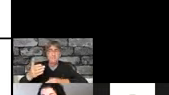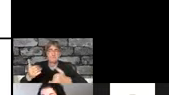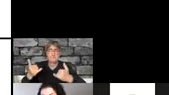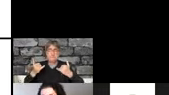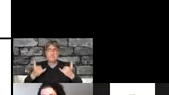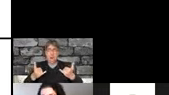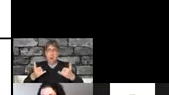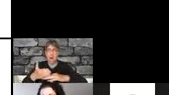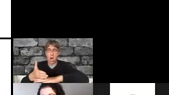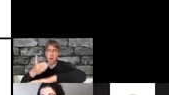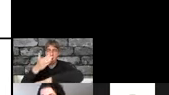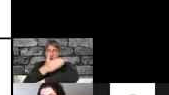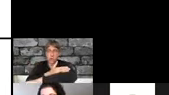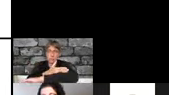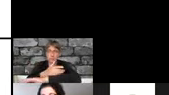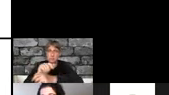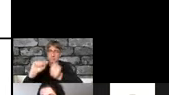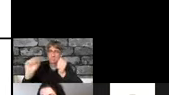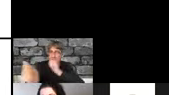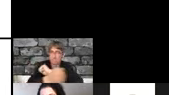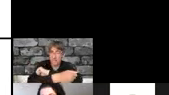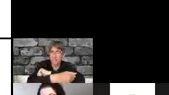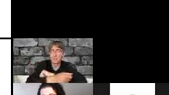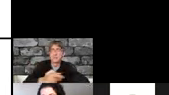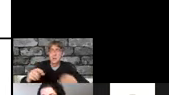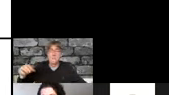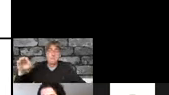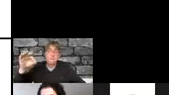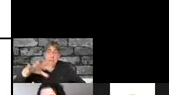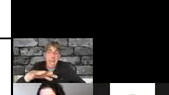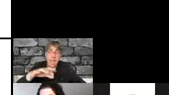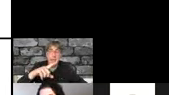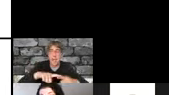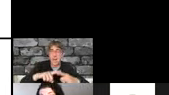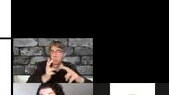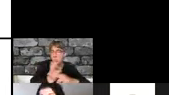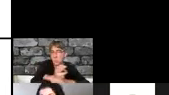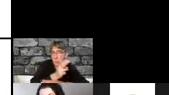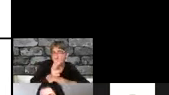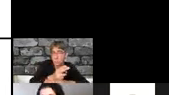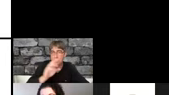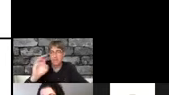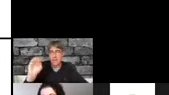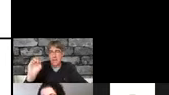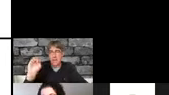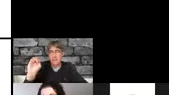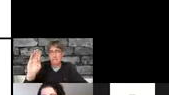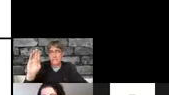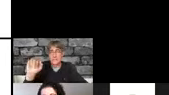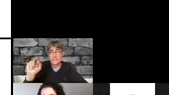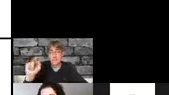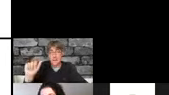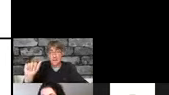overall efficiency of paying for and then utilizing the MBTA. One of the major goals that we have is